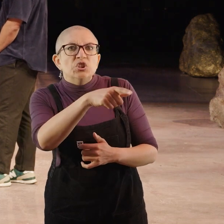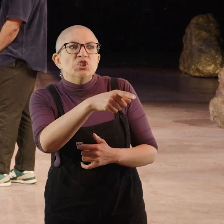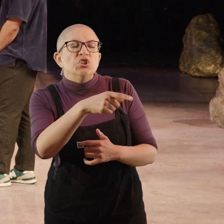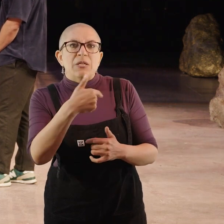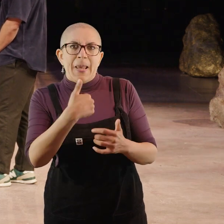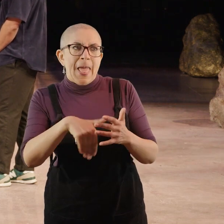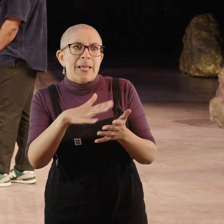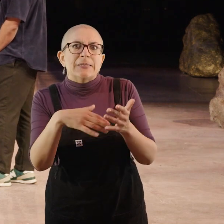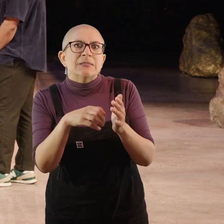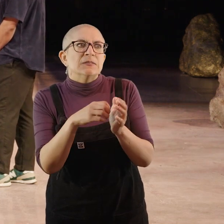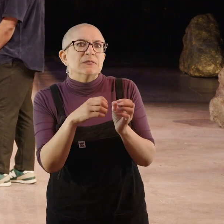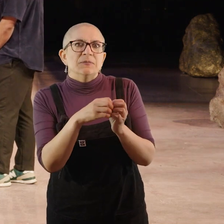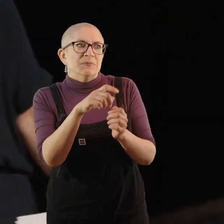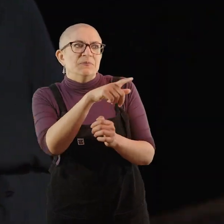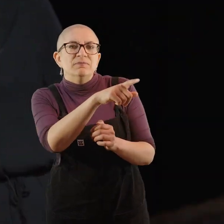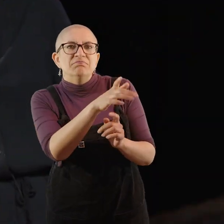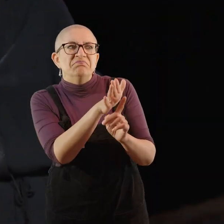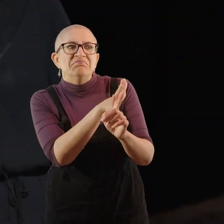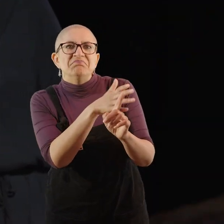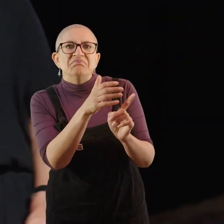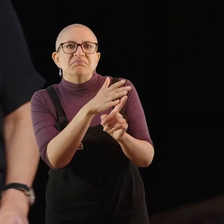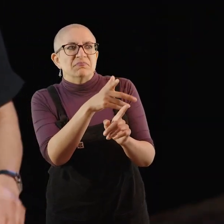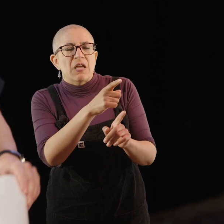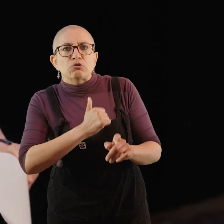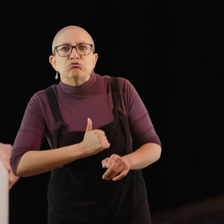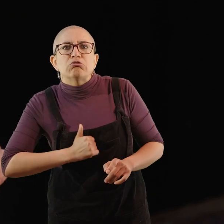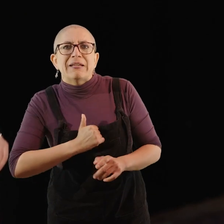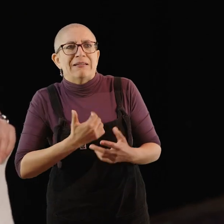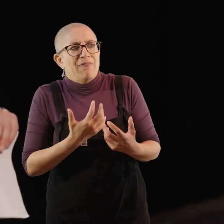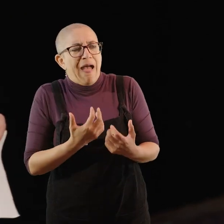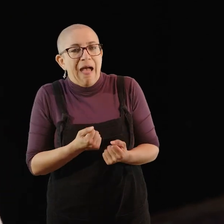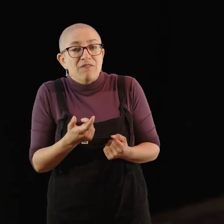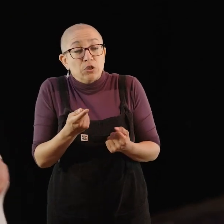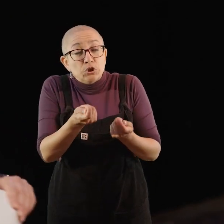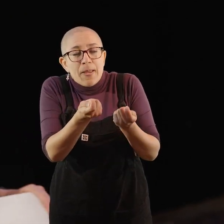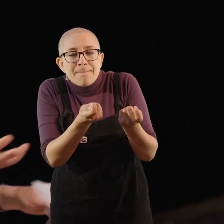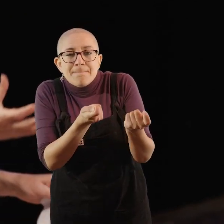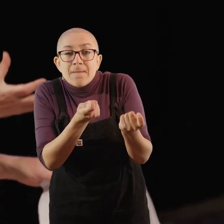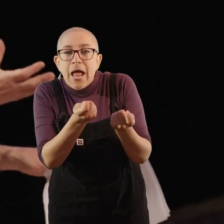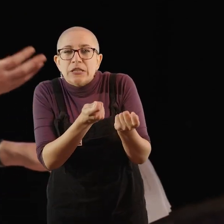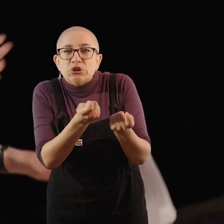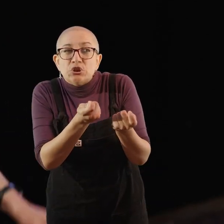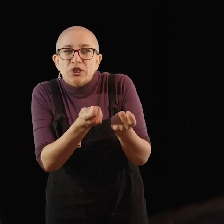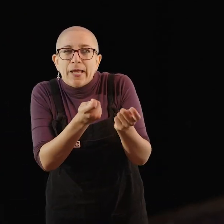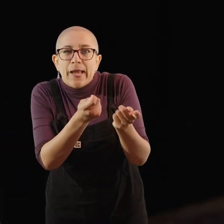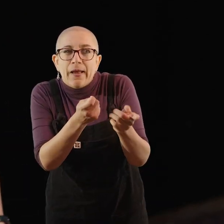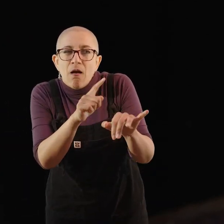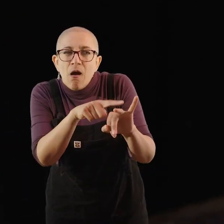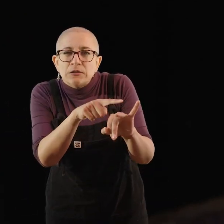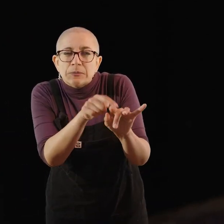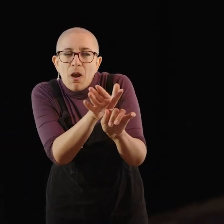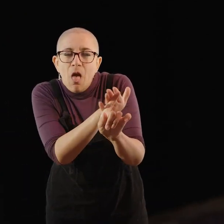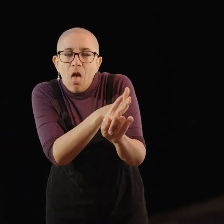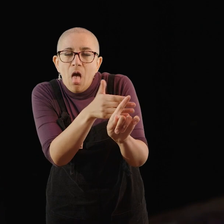clearly like vulnerable and has this grief, and she's sort of managing him in a way that she's going to get what she wants.